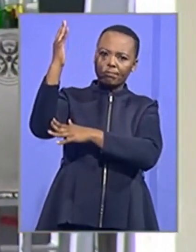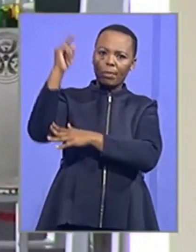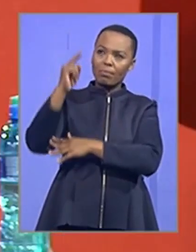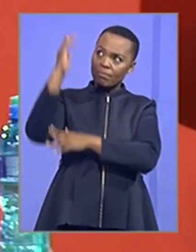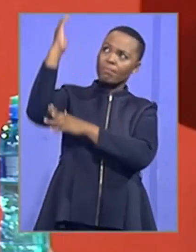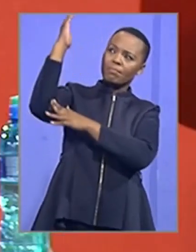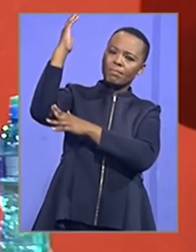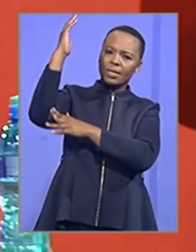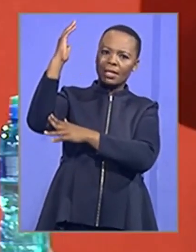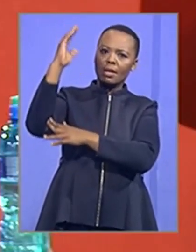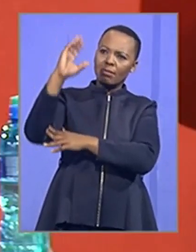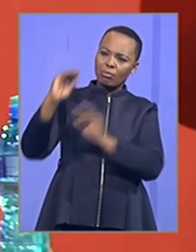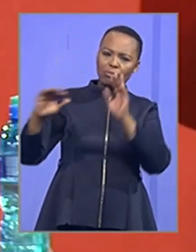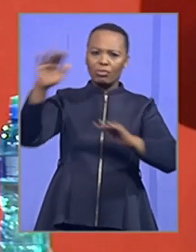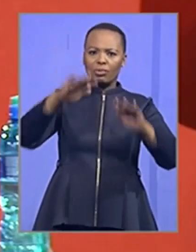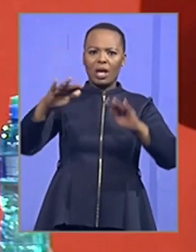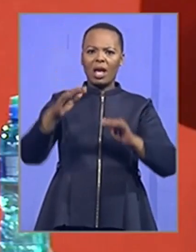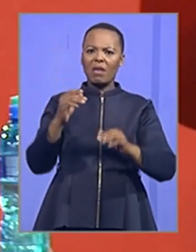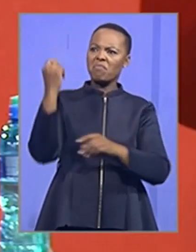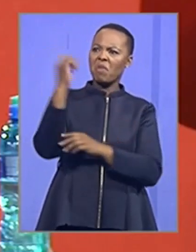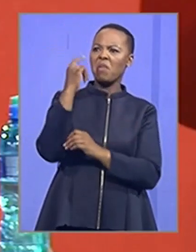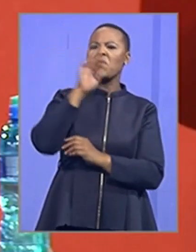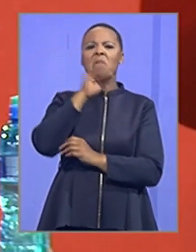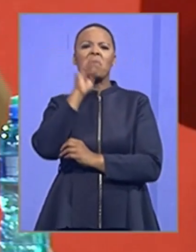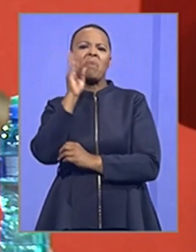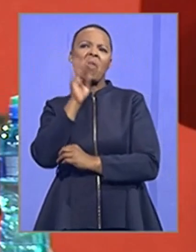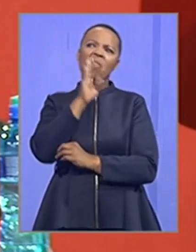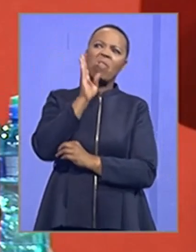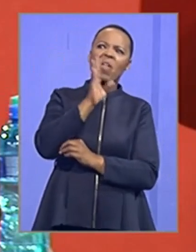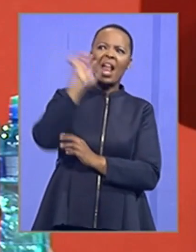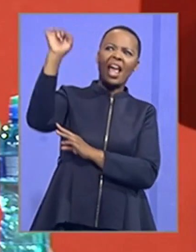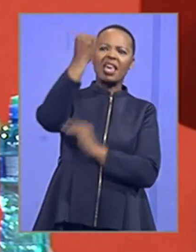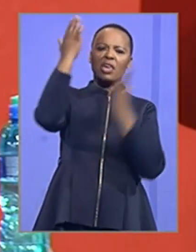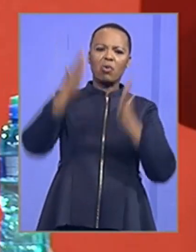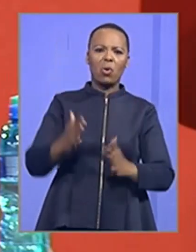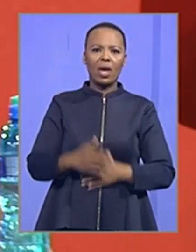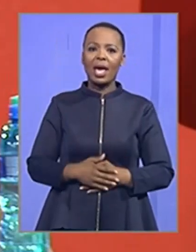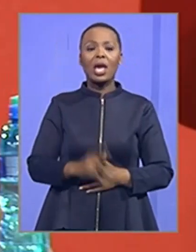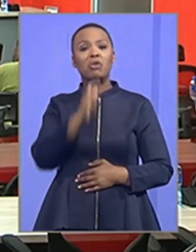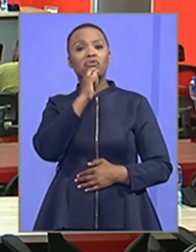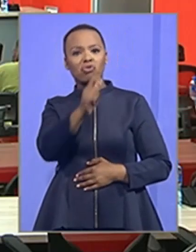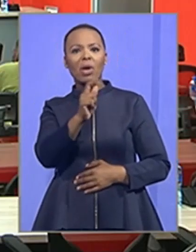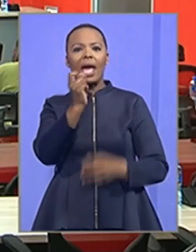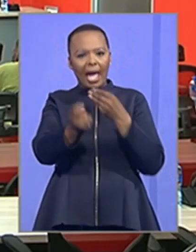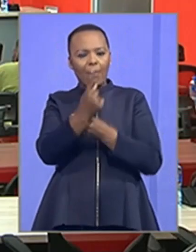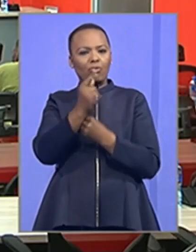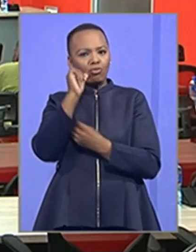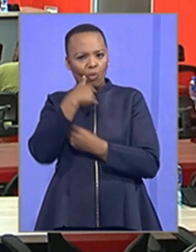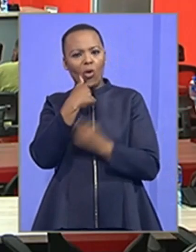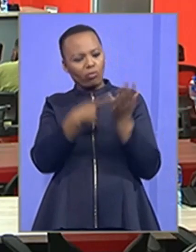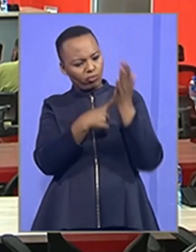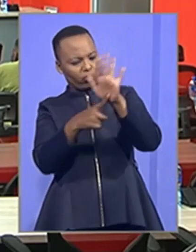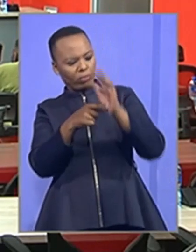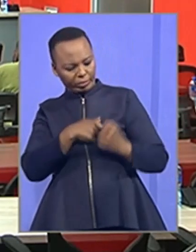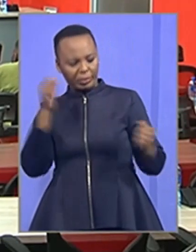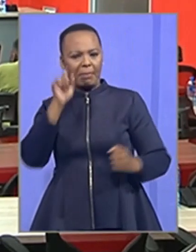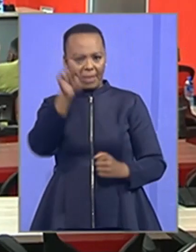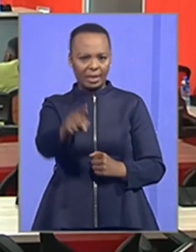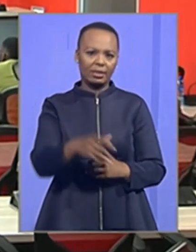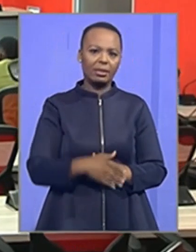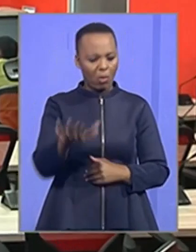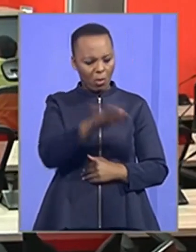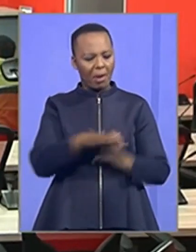must not become peacetime heroes. They were talking on TV. Let the real truth prevail tomorrow. Mokgatlo bo swere kopano le babega